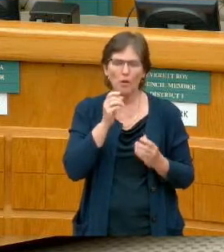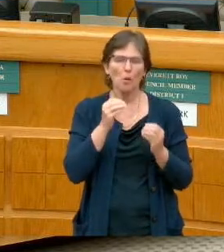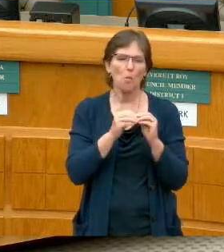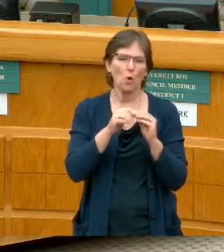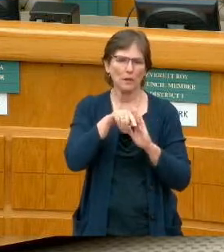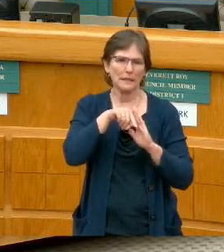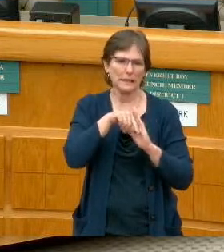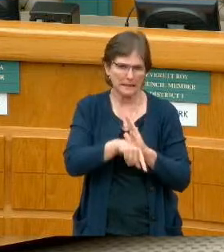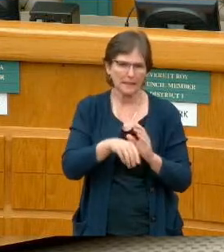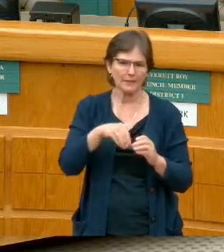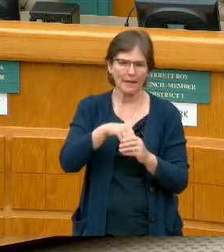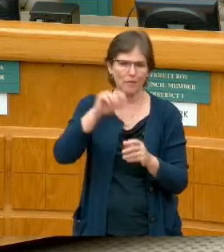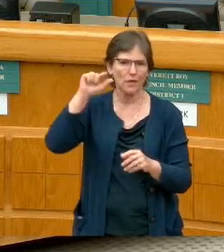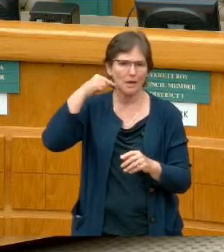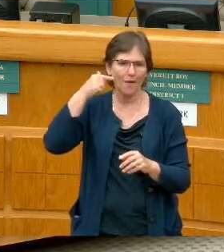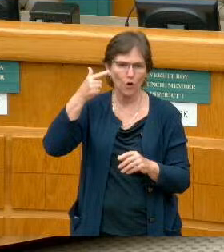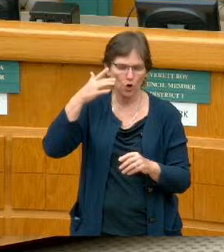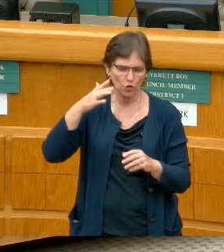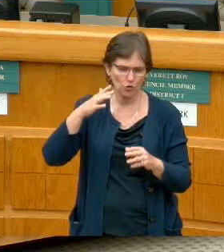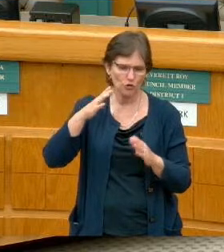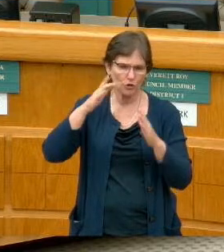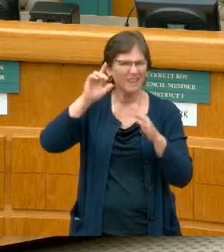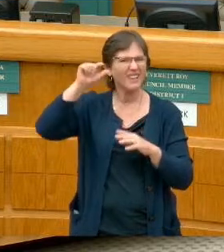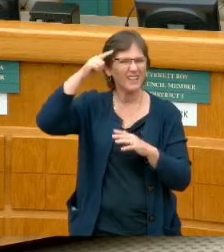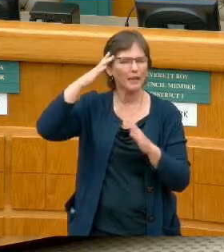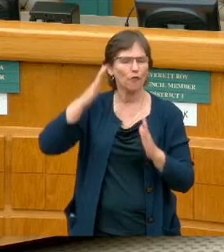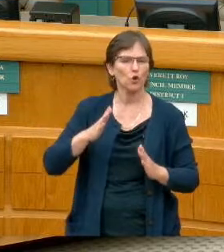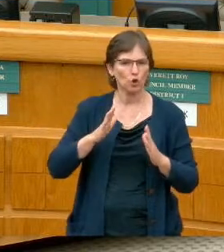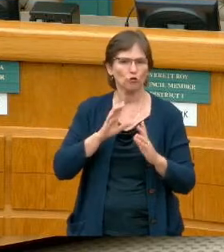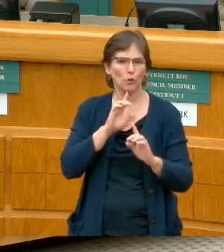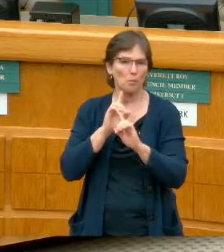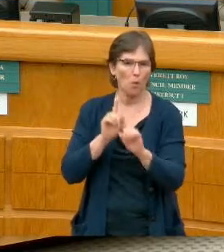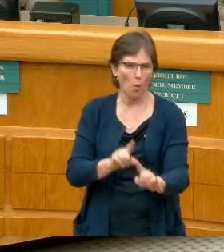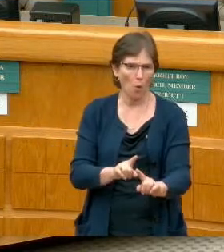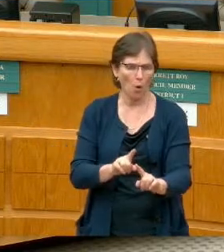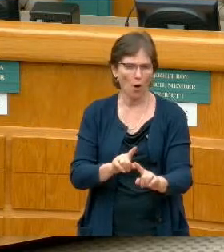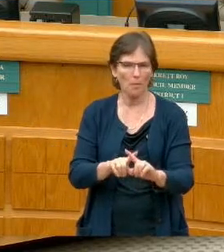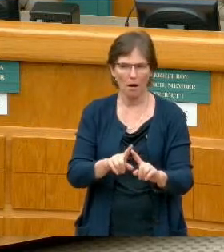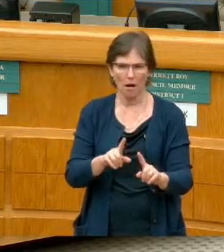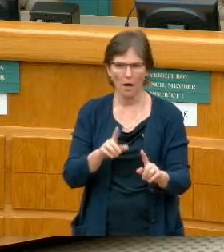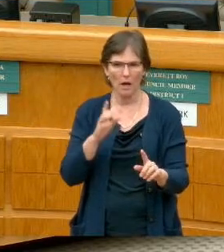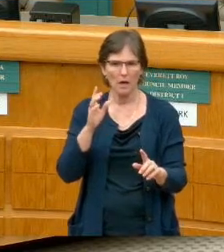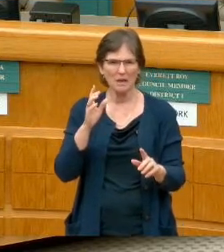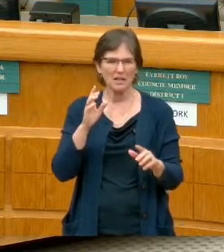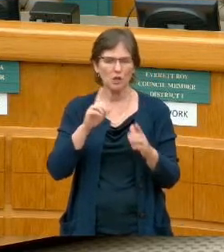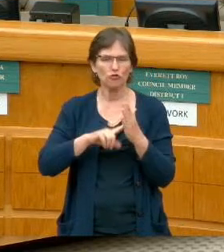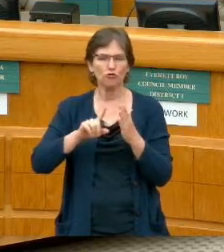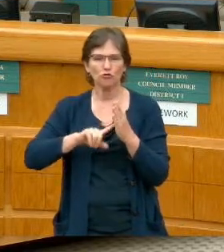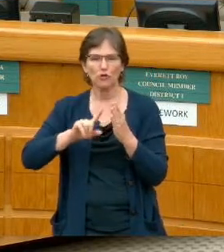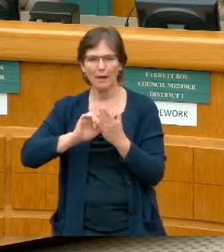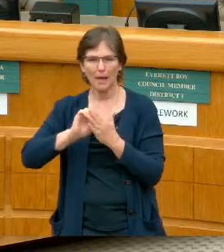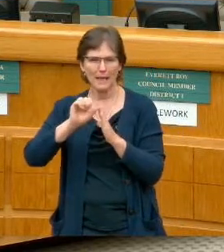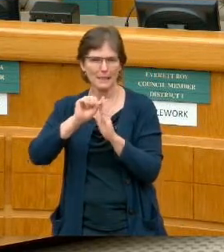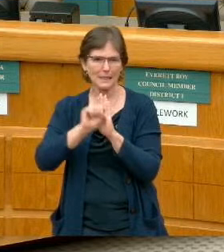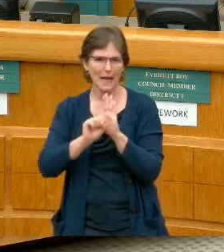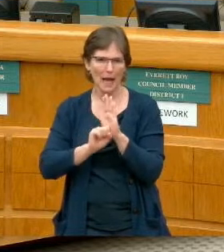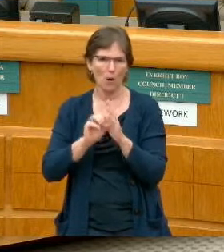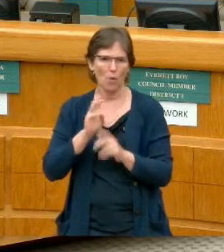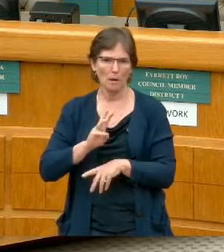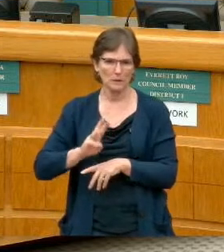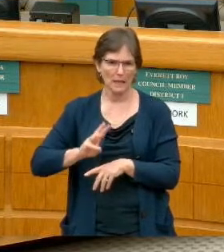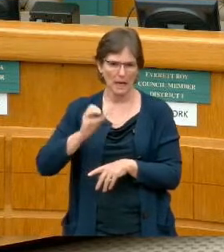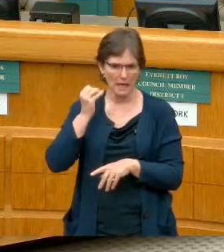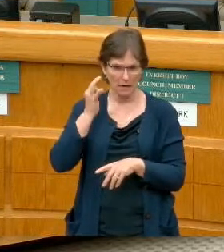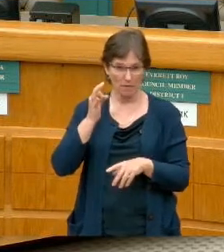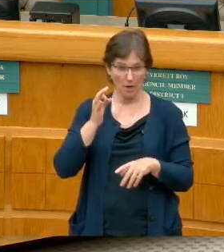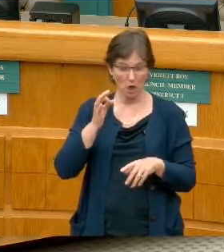highlights so that you can kind of be planning and then find out if you're one of those that will be allowed to go into the nursing home facilities. This has been